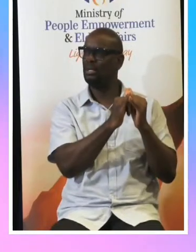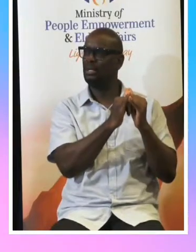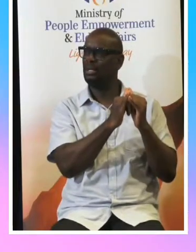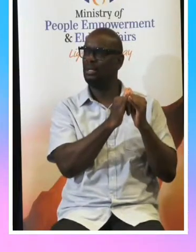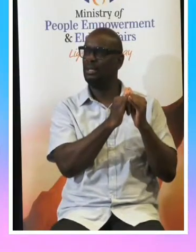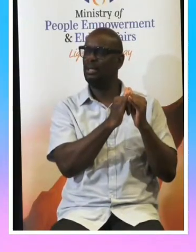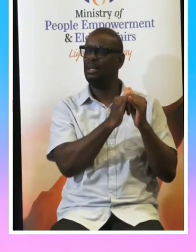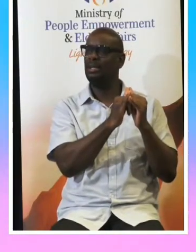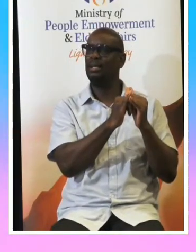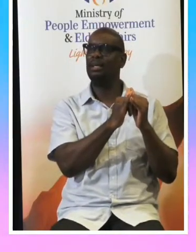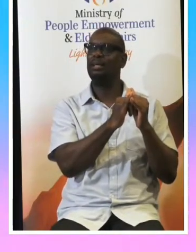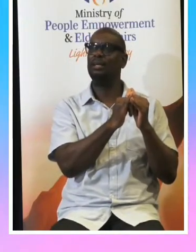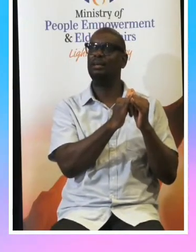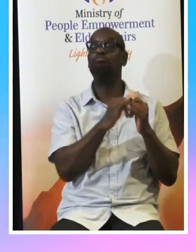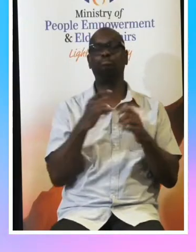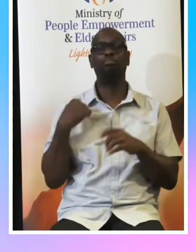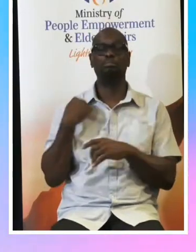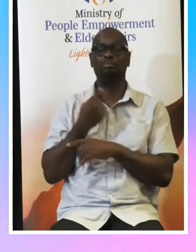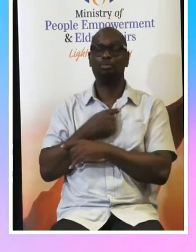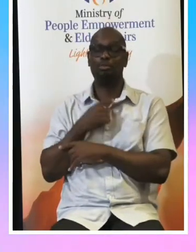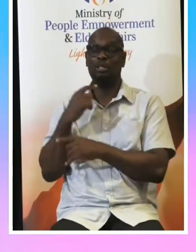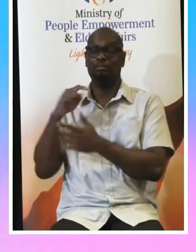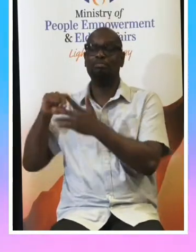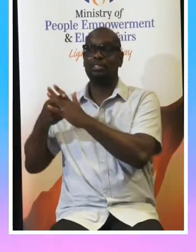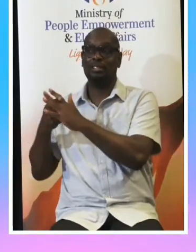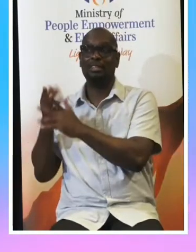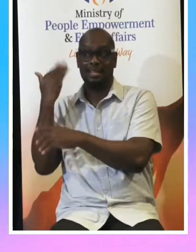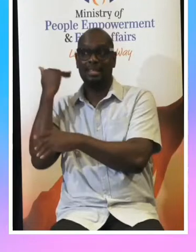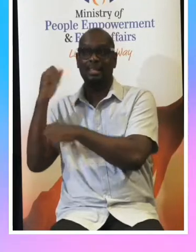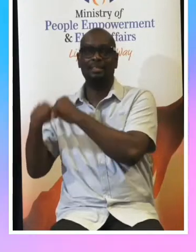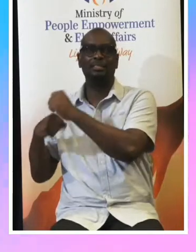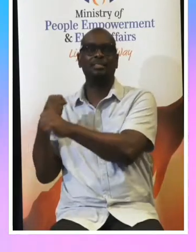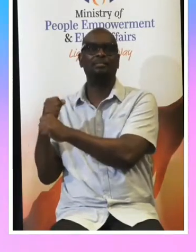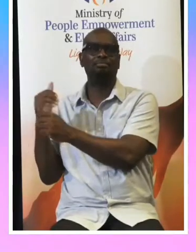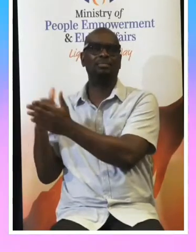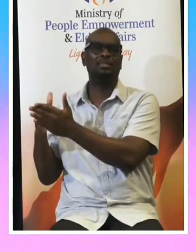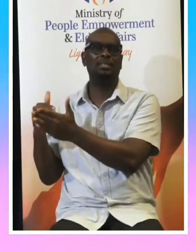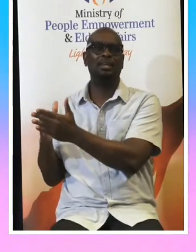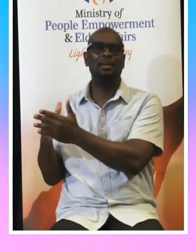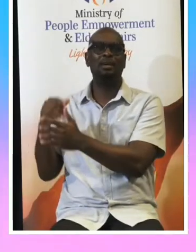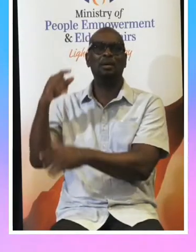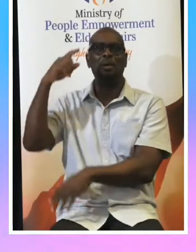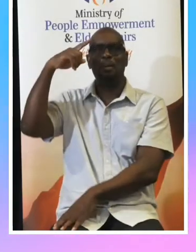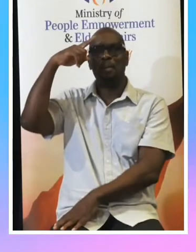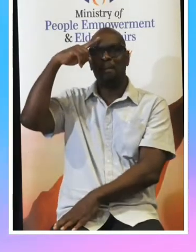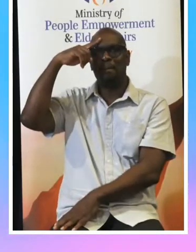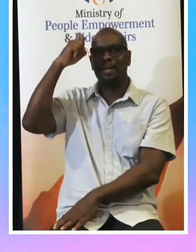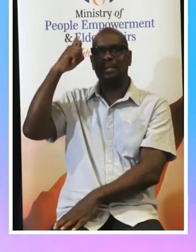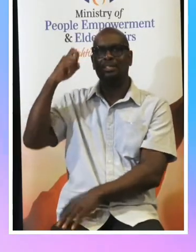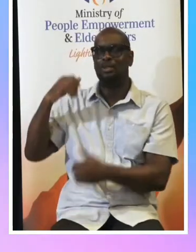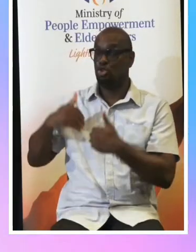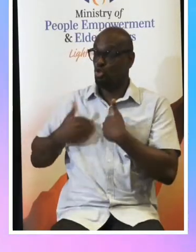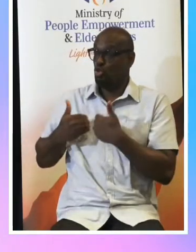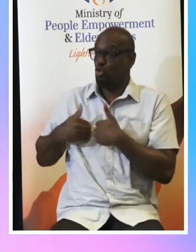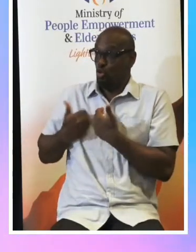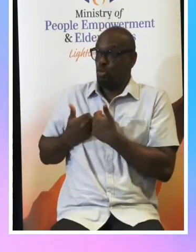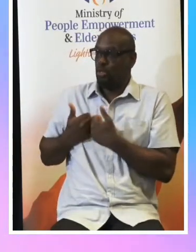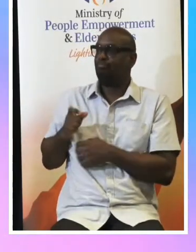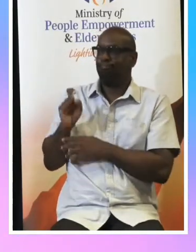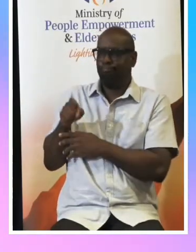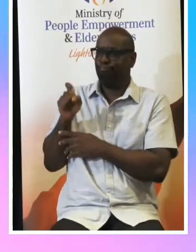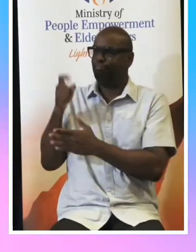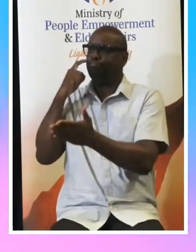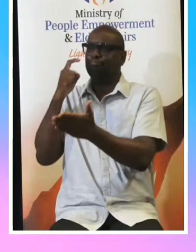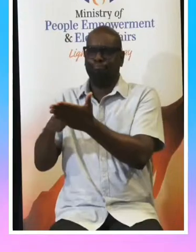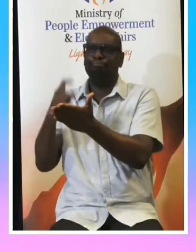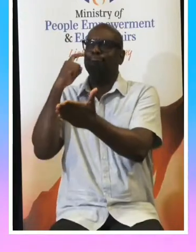we started that again last year, because youth have to be recognized, and Andrele was one of the winners for